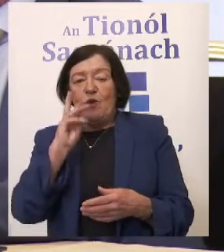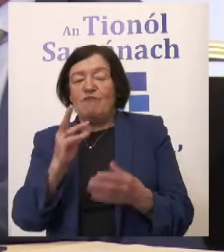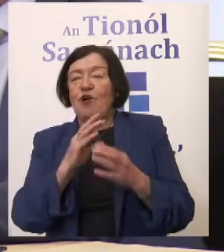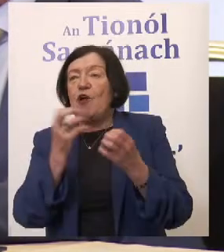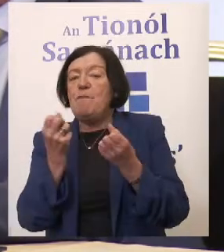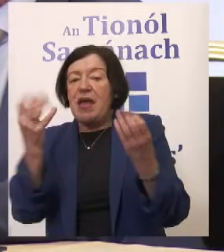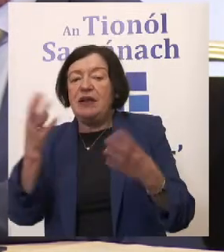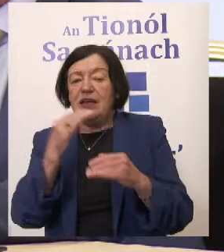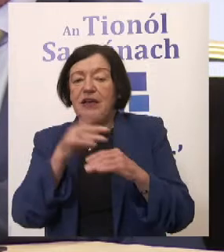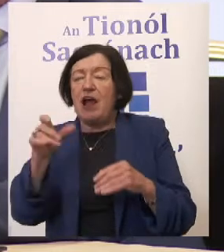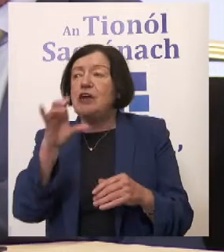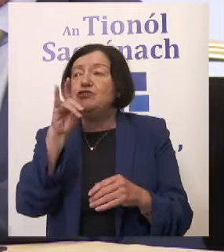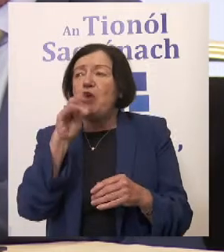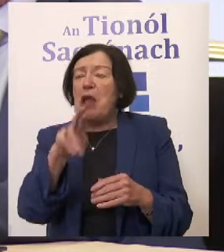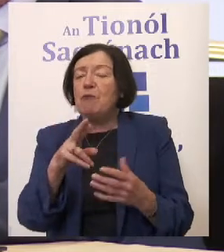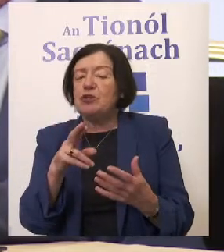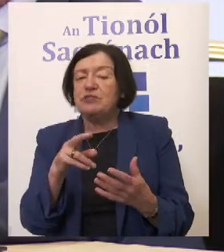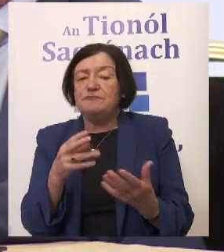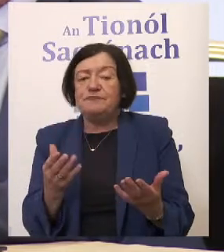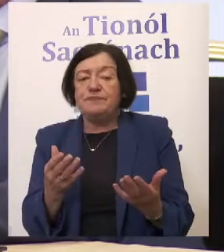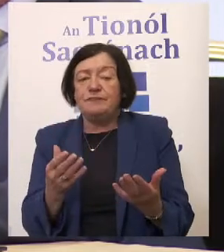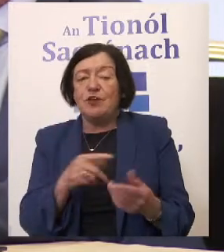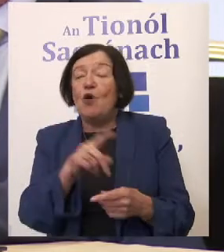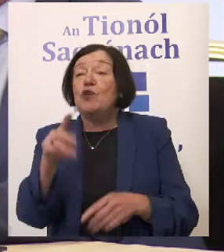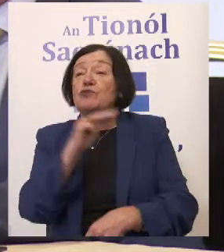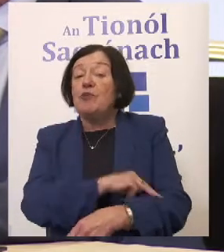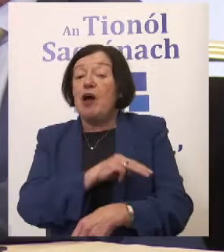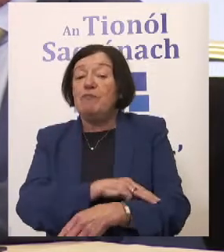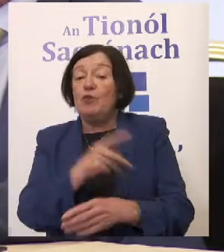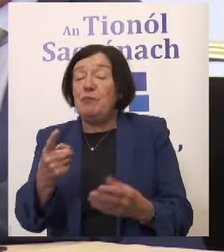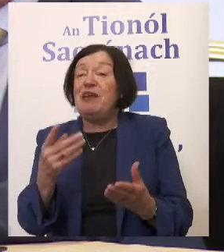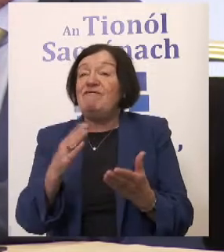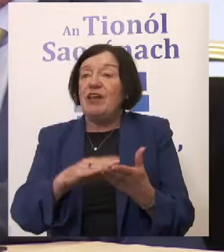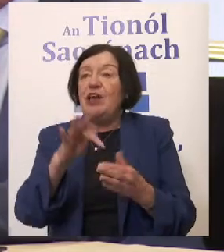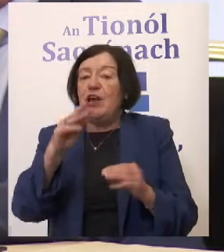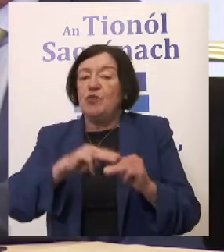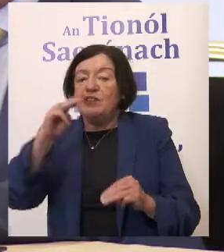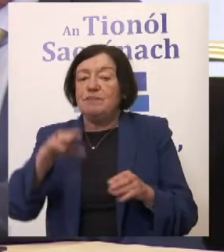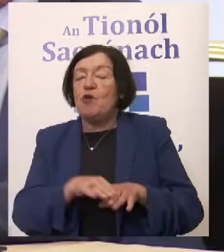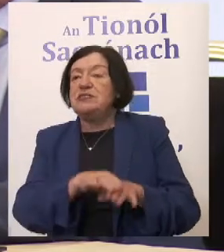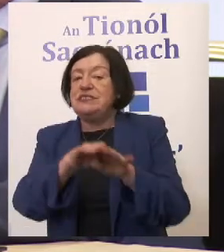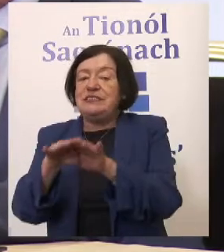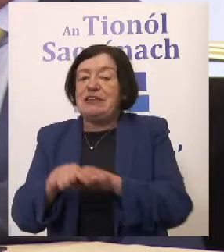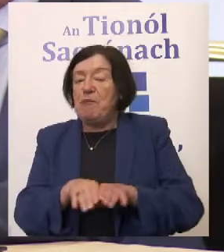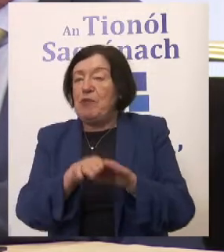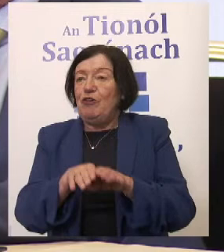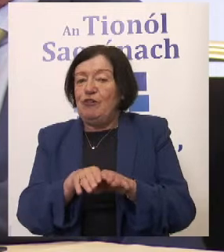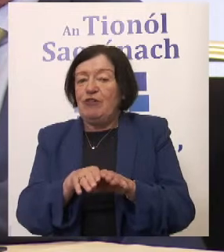of our chambers are that, those problems will be fixed if there was more democratic accountability.